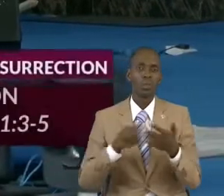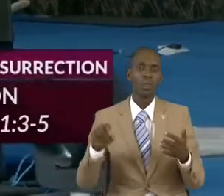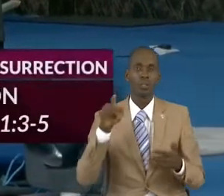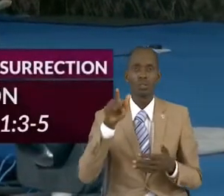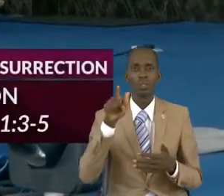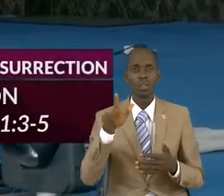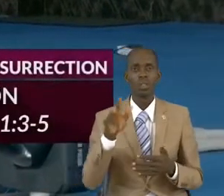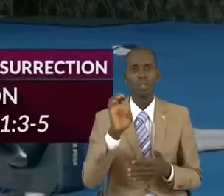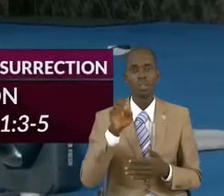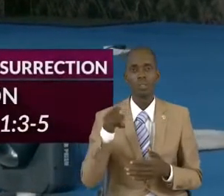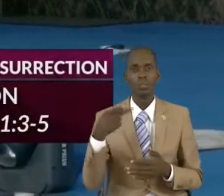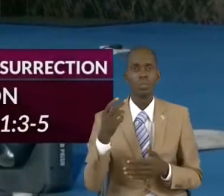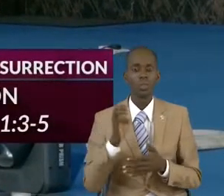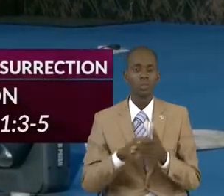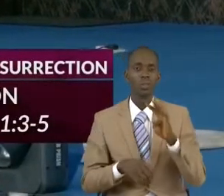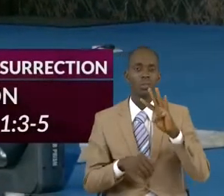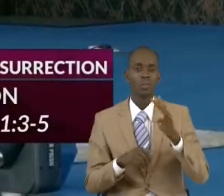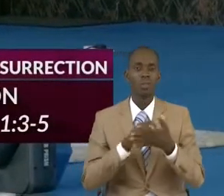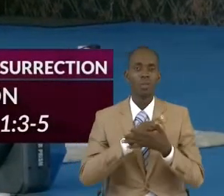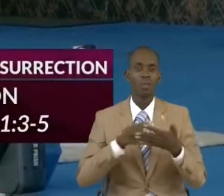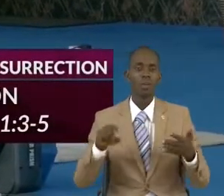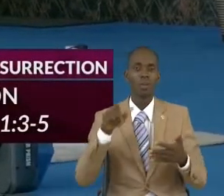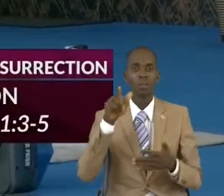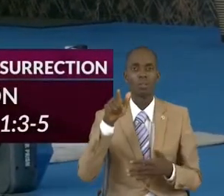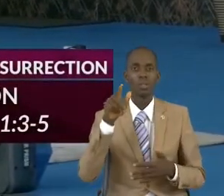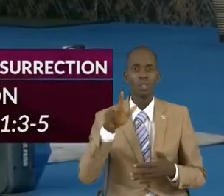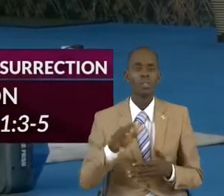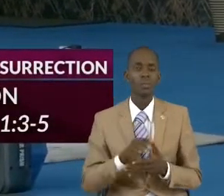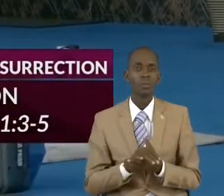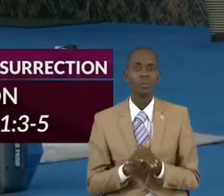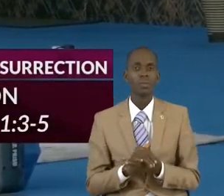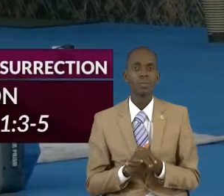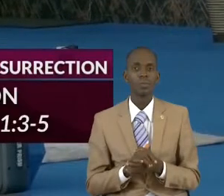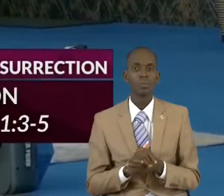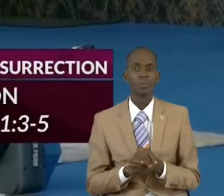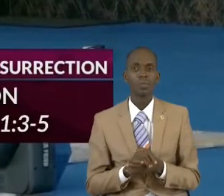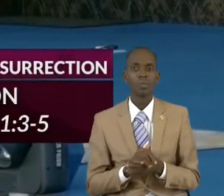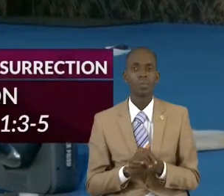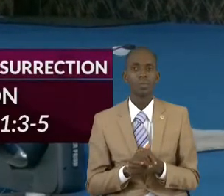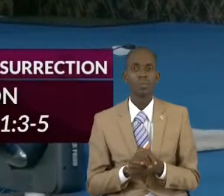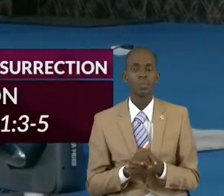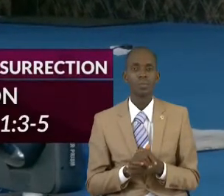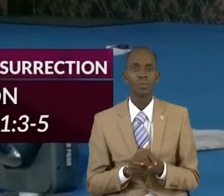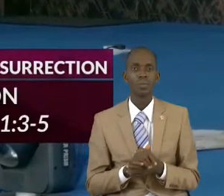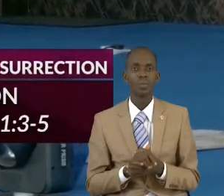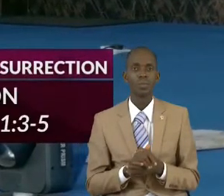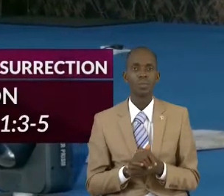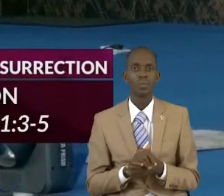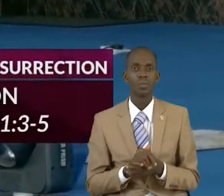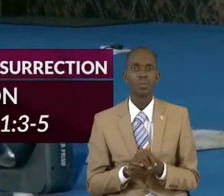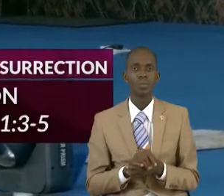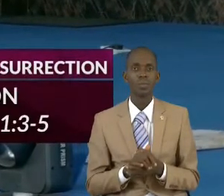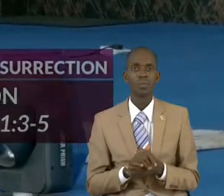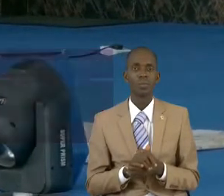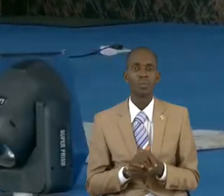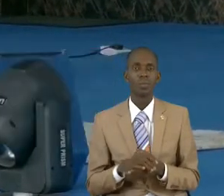23. Ephesians chapter 4. And we're looking at verse 23. And be